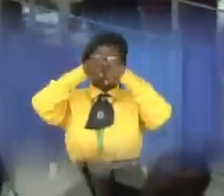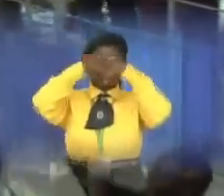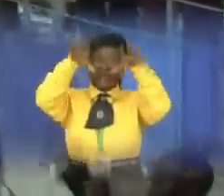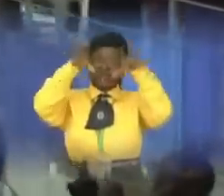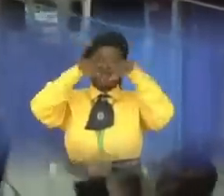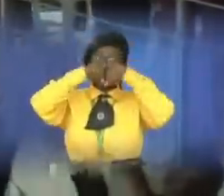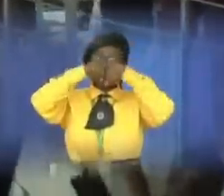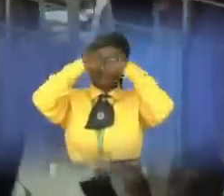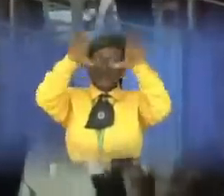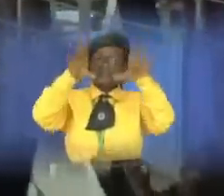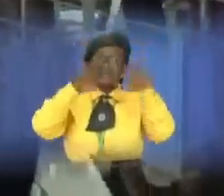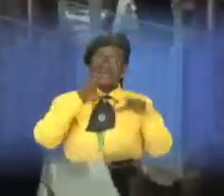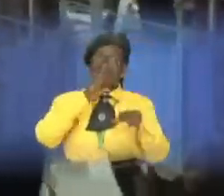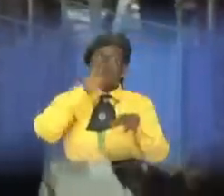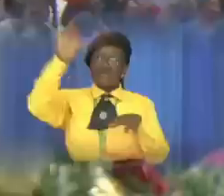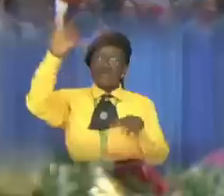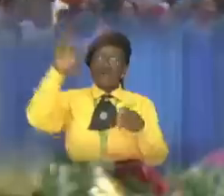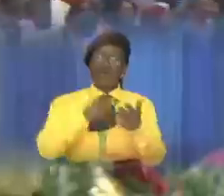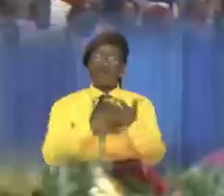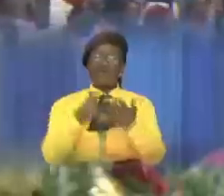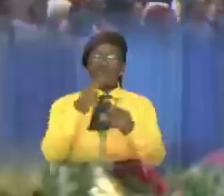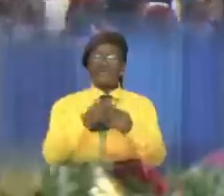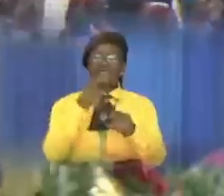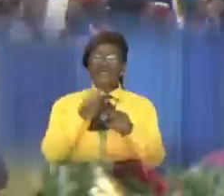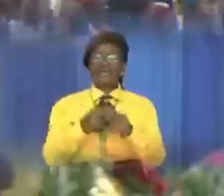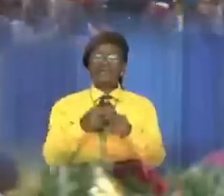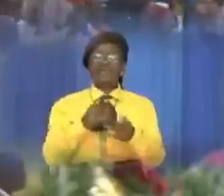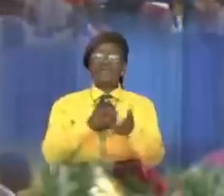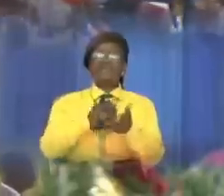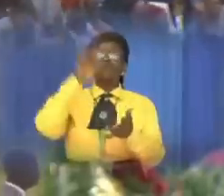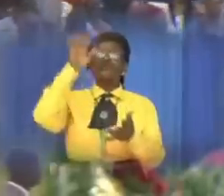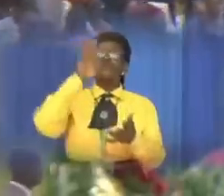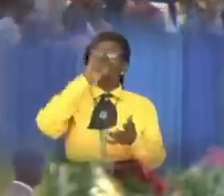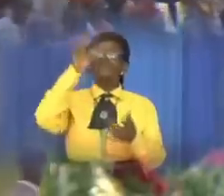Lord. Glory be to your name forever and ever.